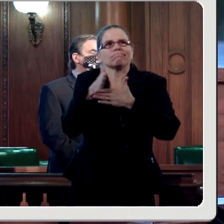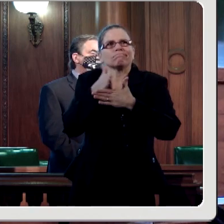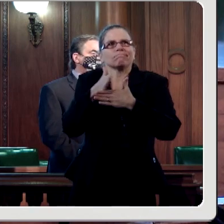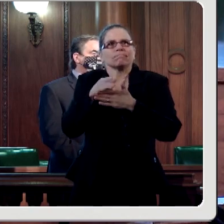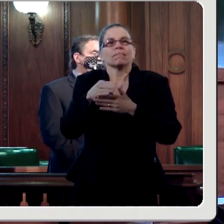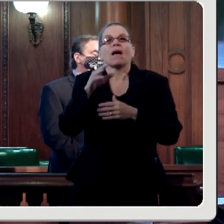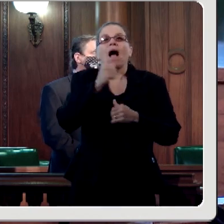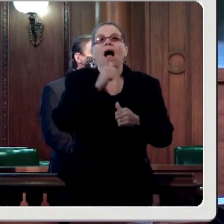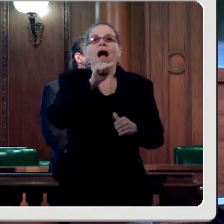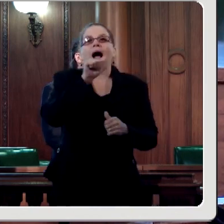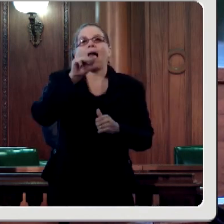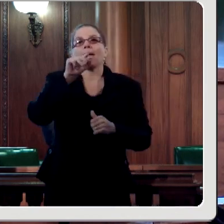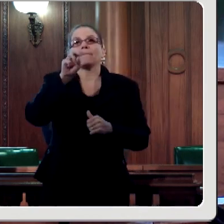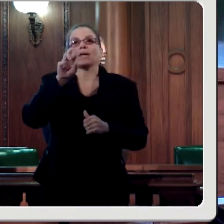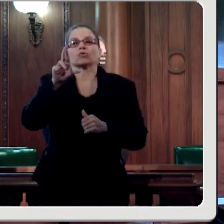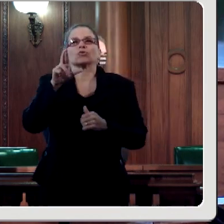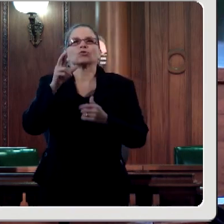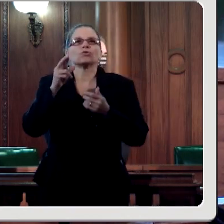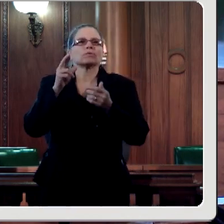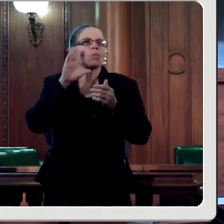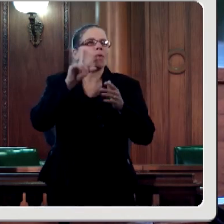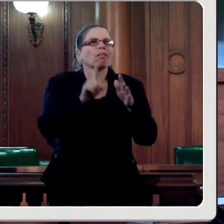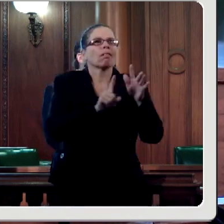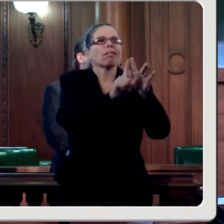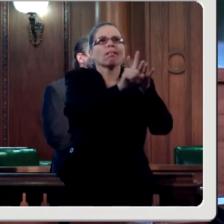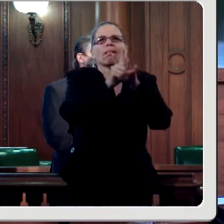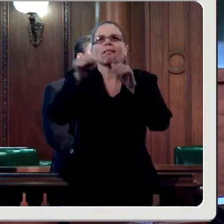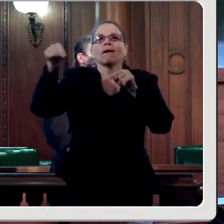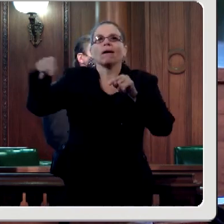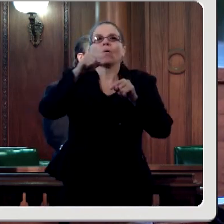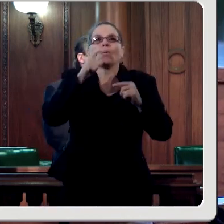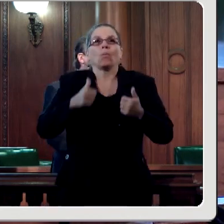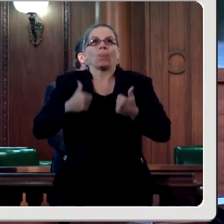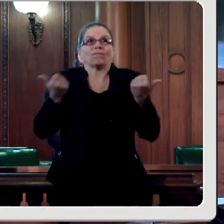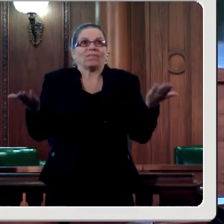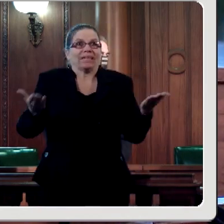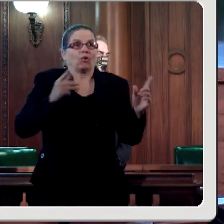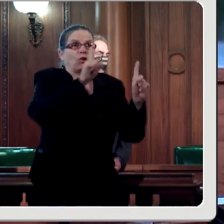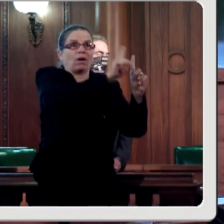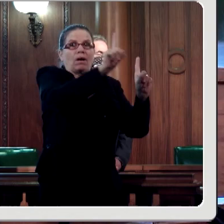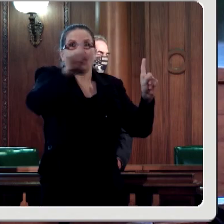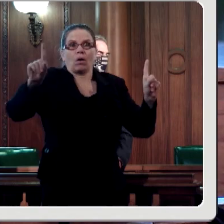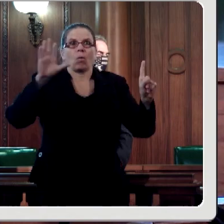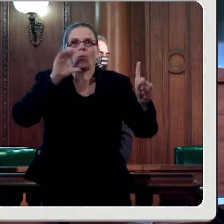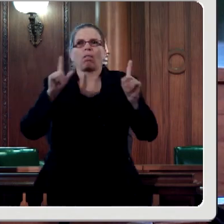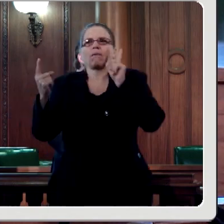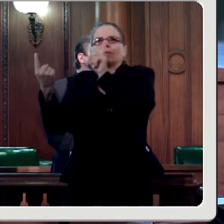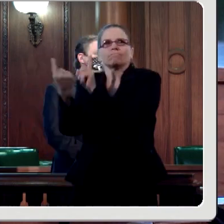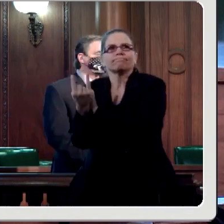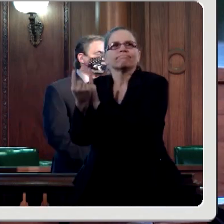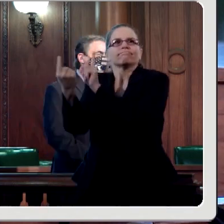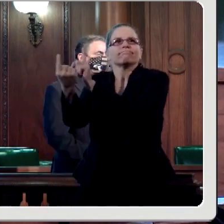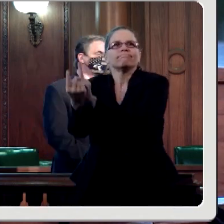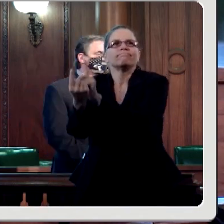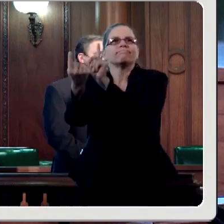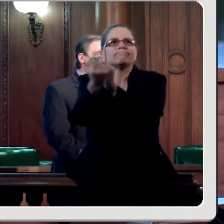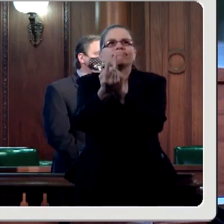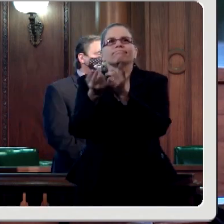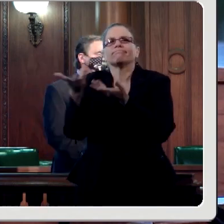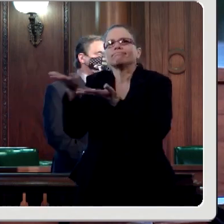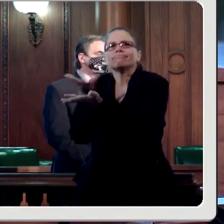from the city of Springfield, and the state has told us that they have relationships with community-based